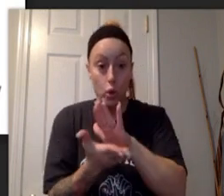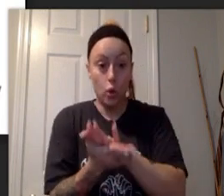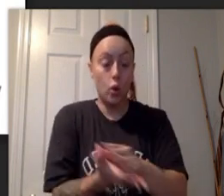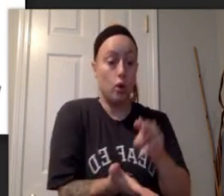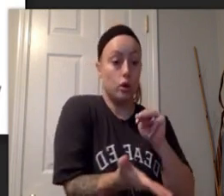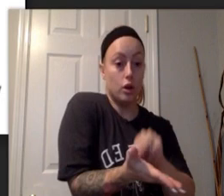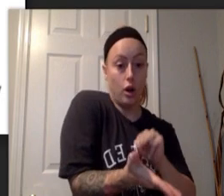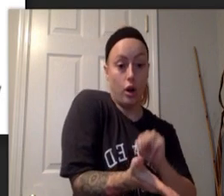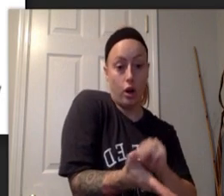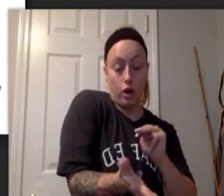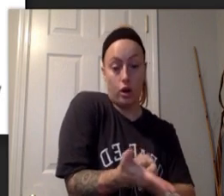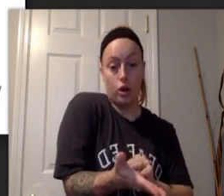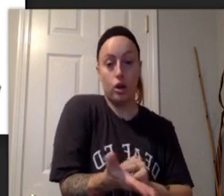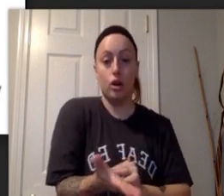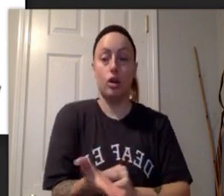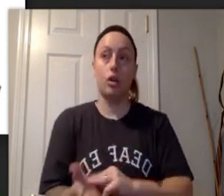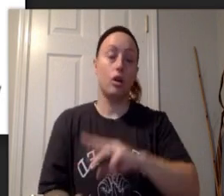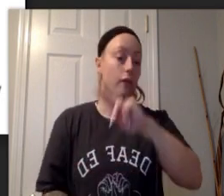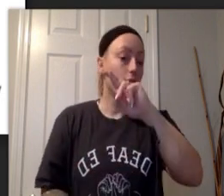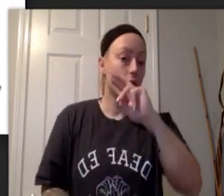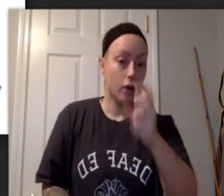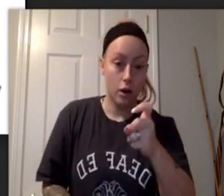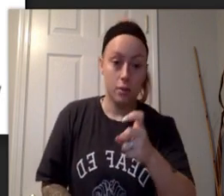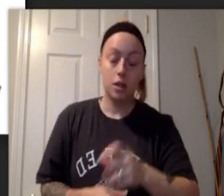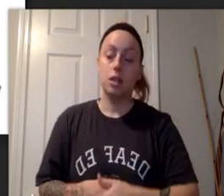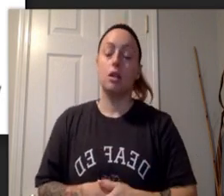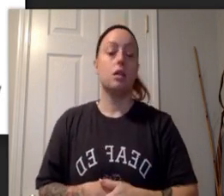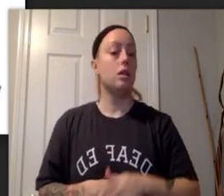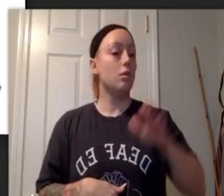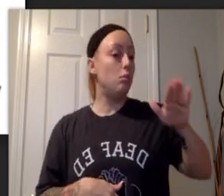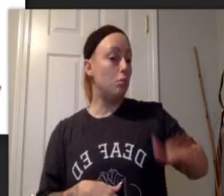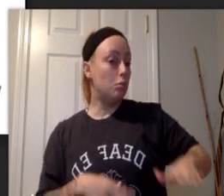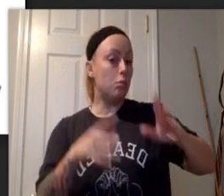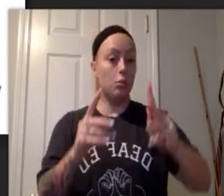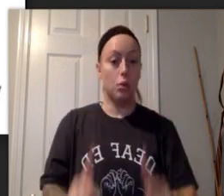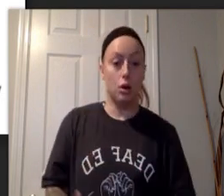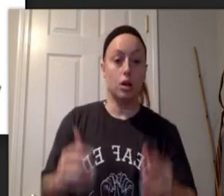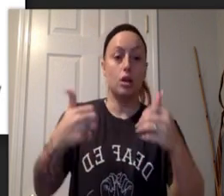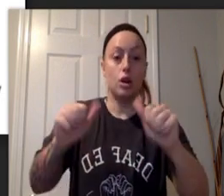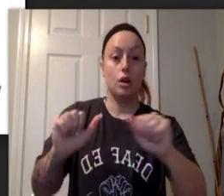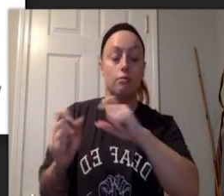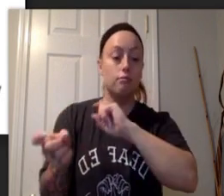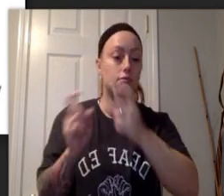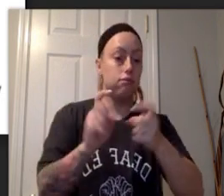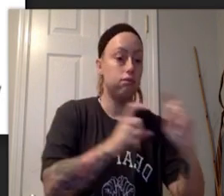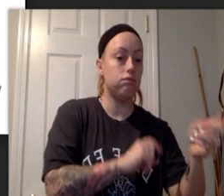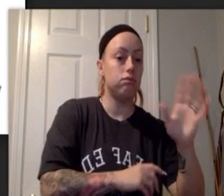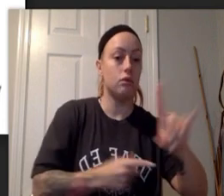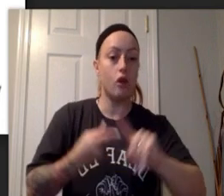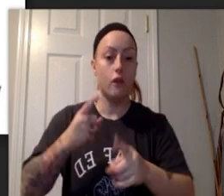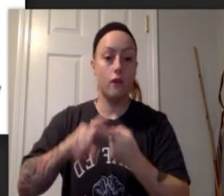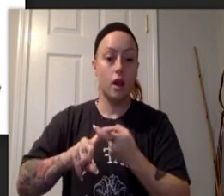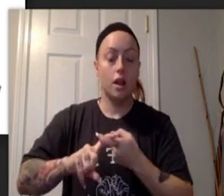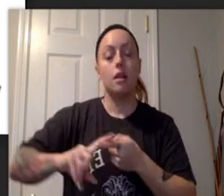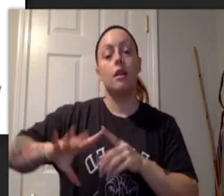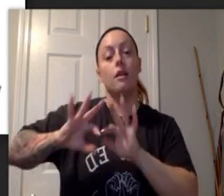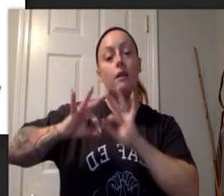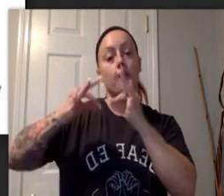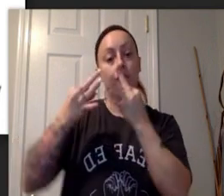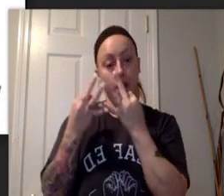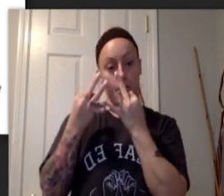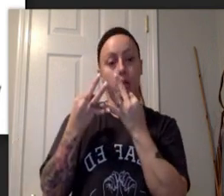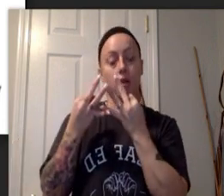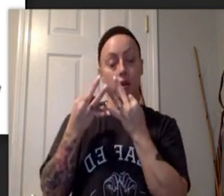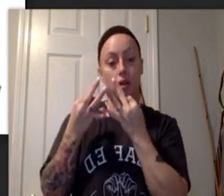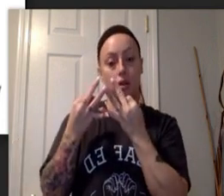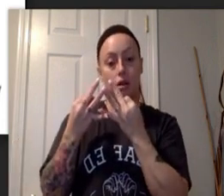a business or a pharmacist or little person trying to distribute to your friends and family. I can